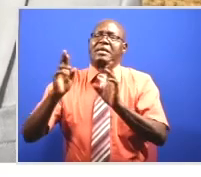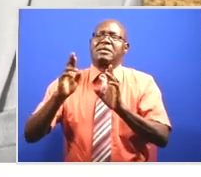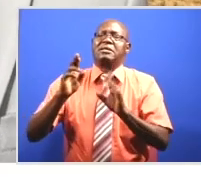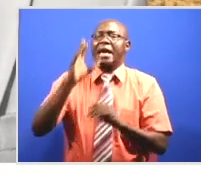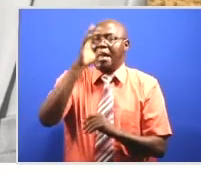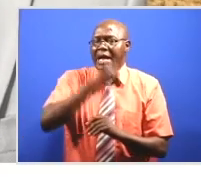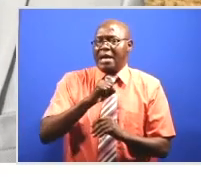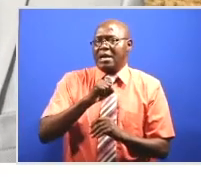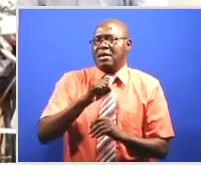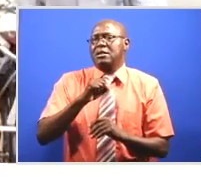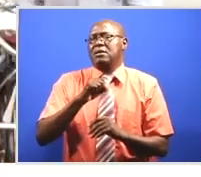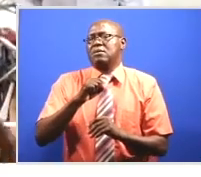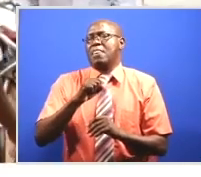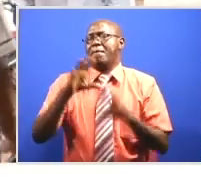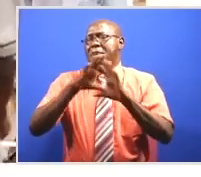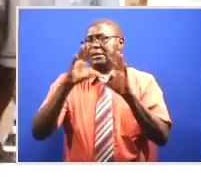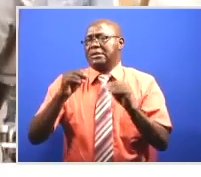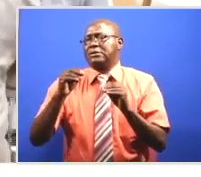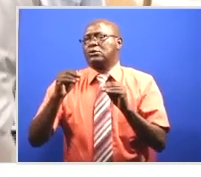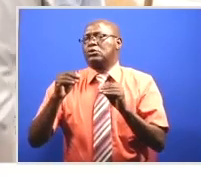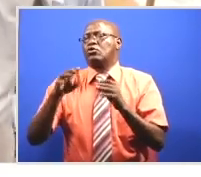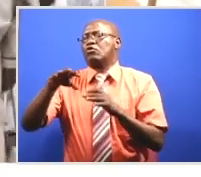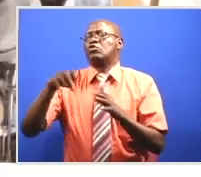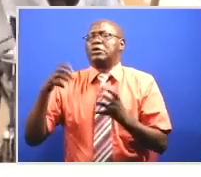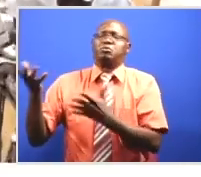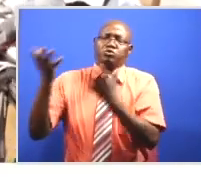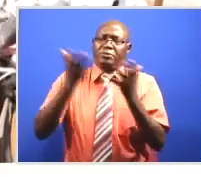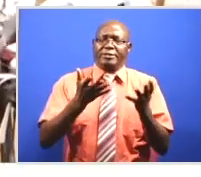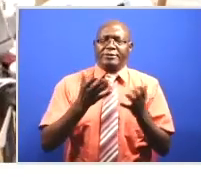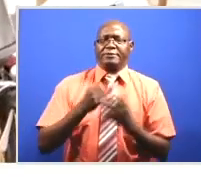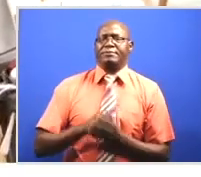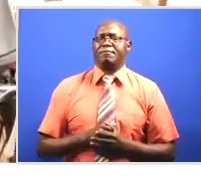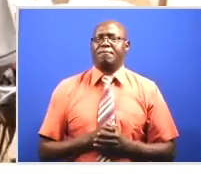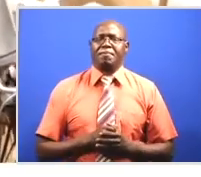from the Ministry of Transport. Alice Diana, Hope TV News Watch.